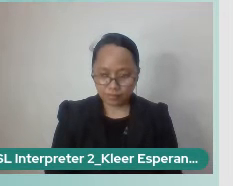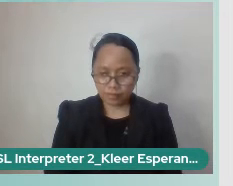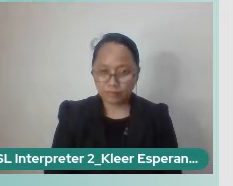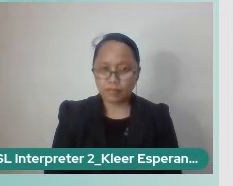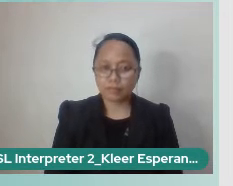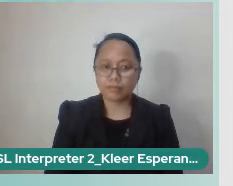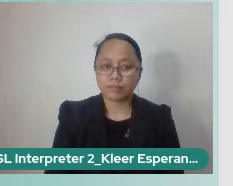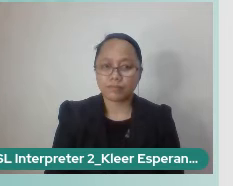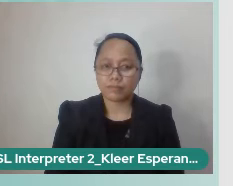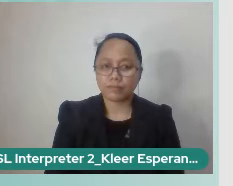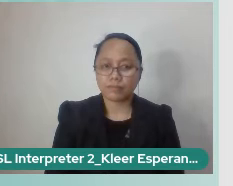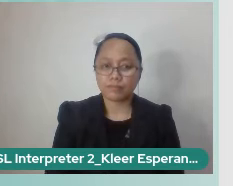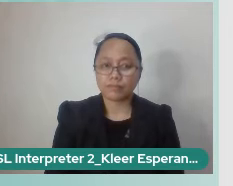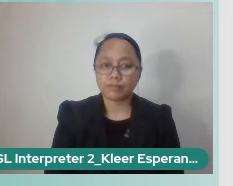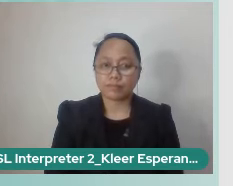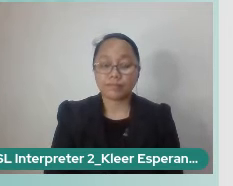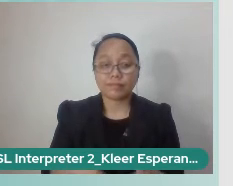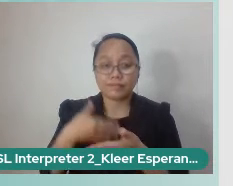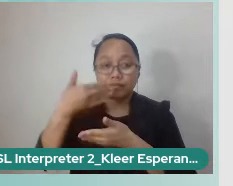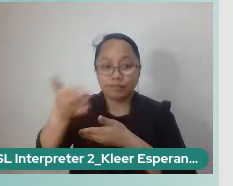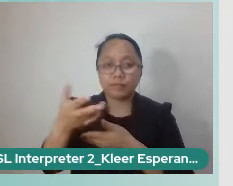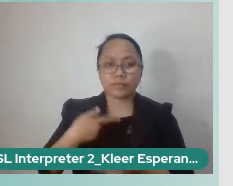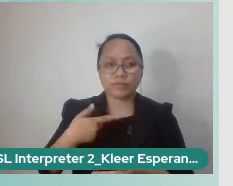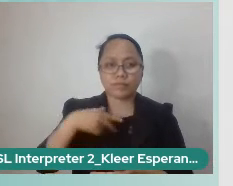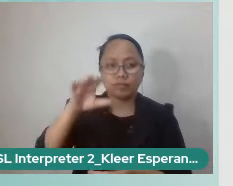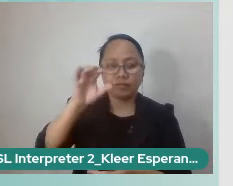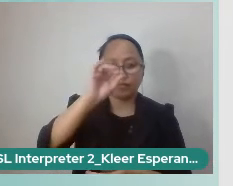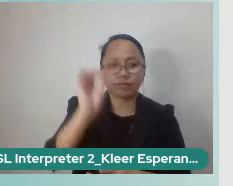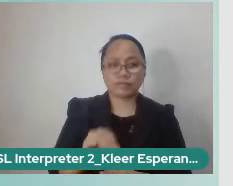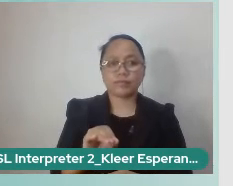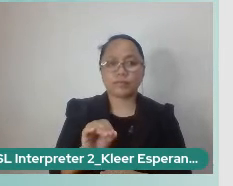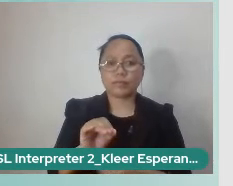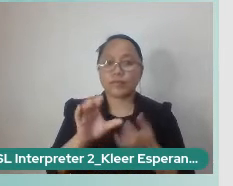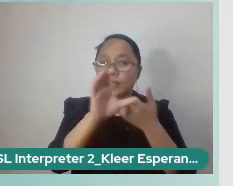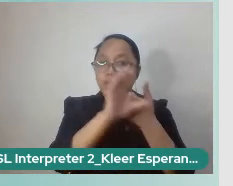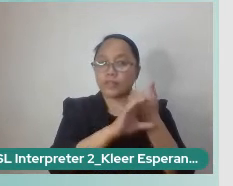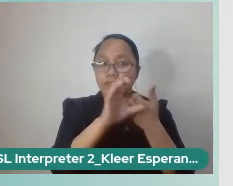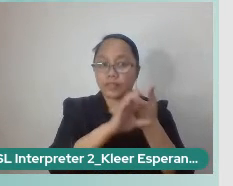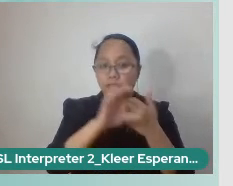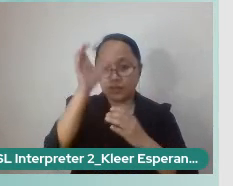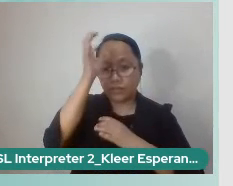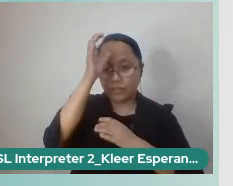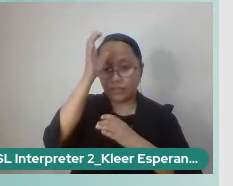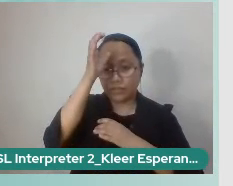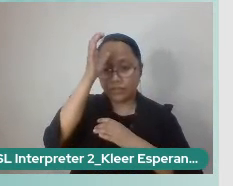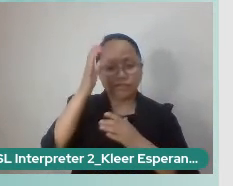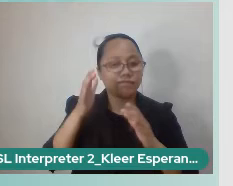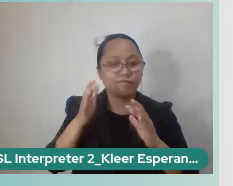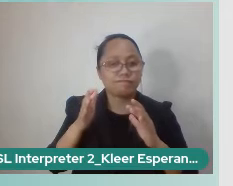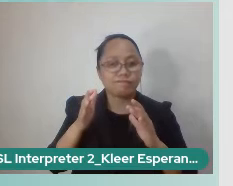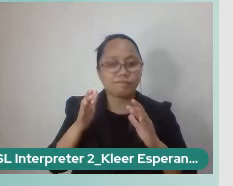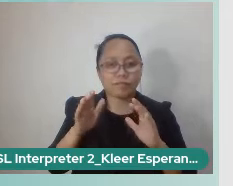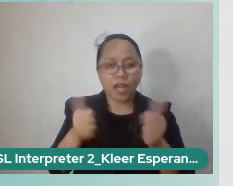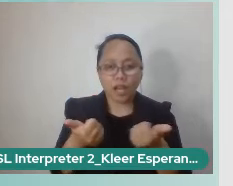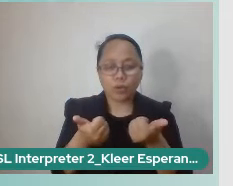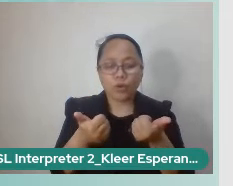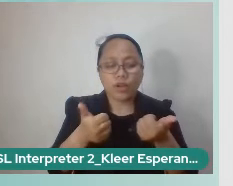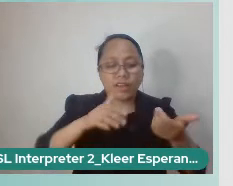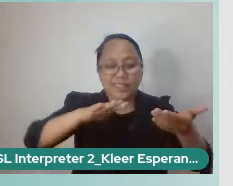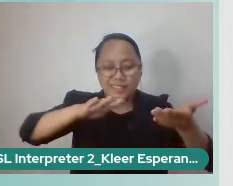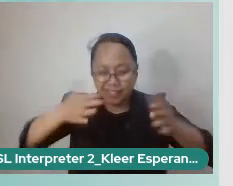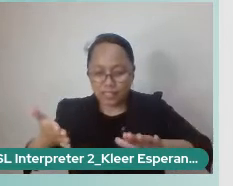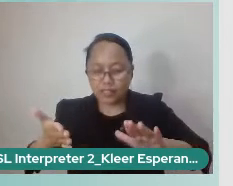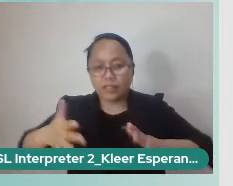So what does this actually mean in terms of cervical cancer death? Well, in fact, the good news is that although it might take